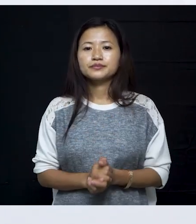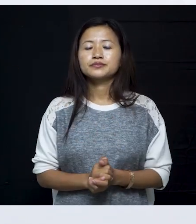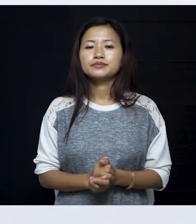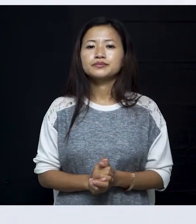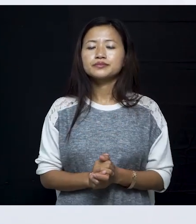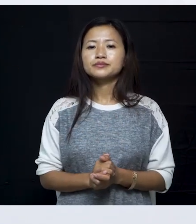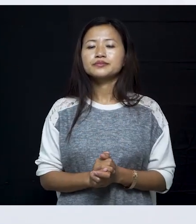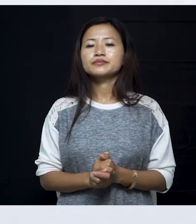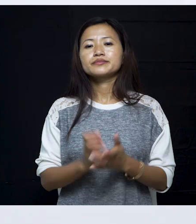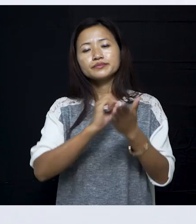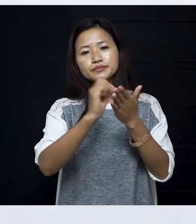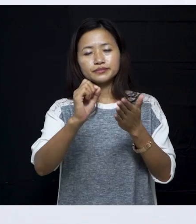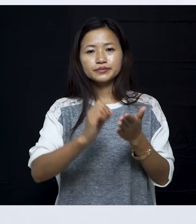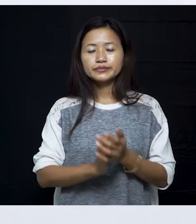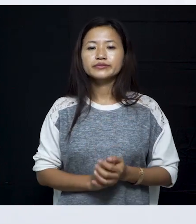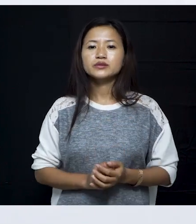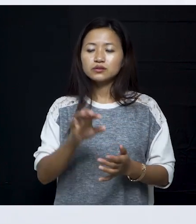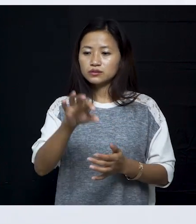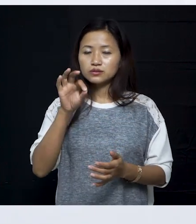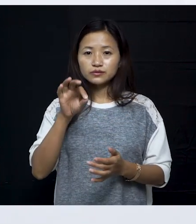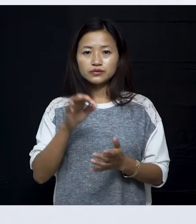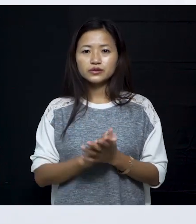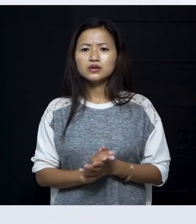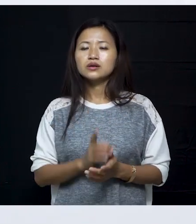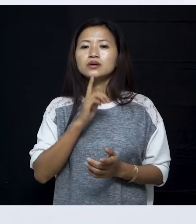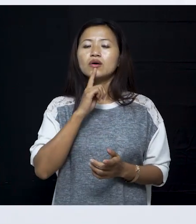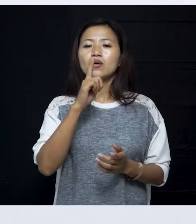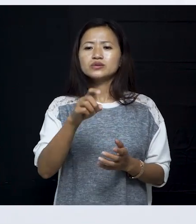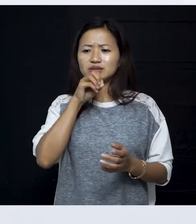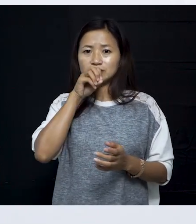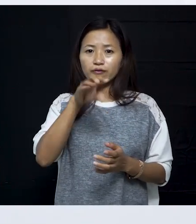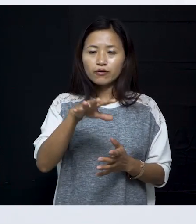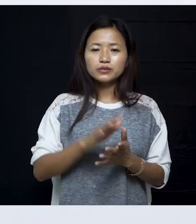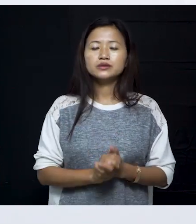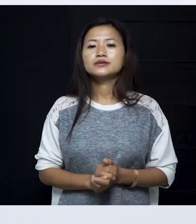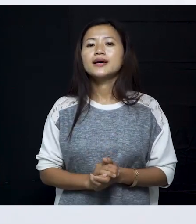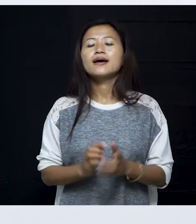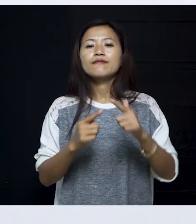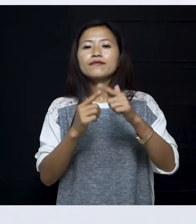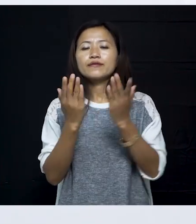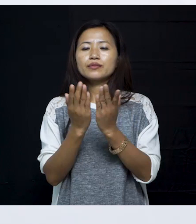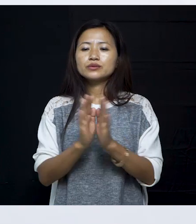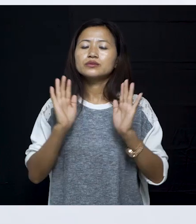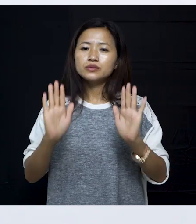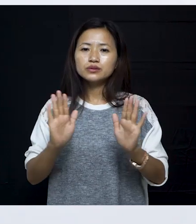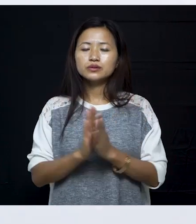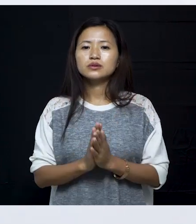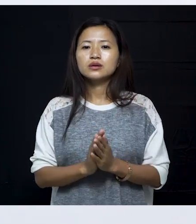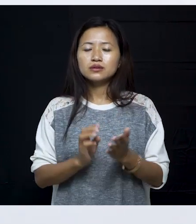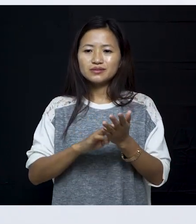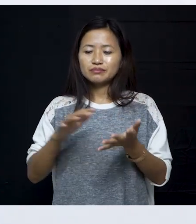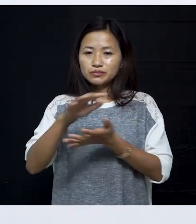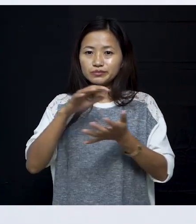poster writing, you would find it, all this information, you would find it in the textbook that you have, a multi-skill